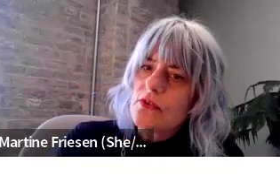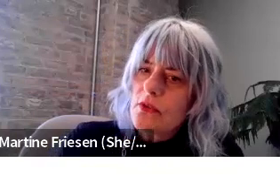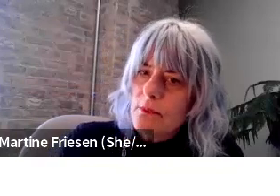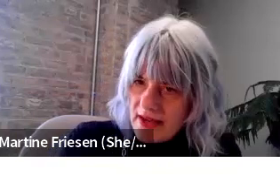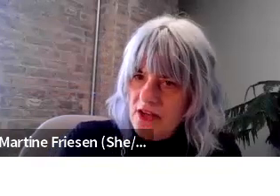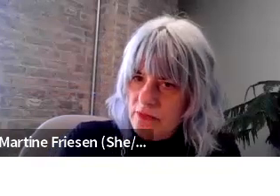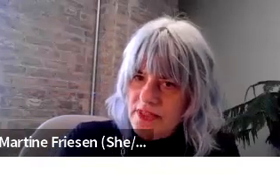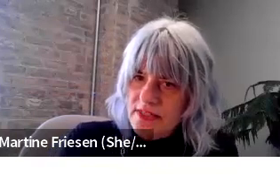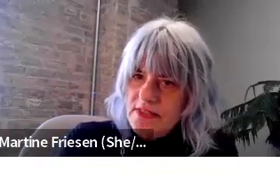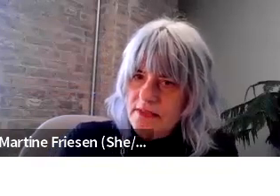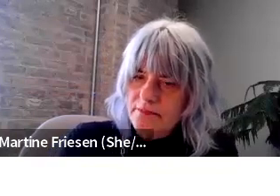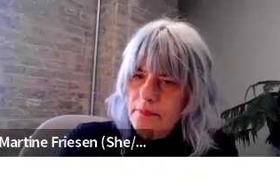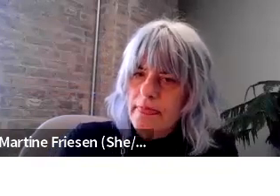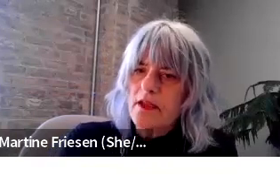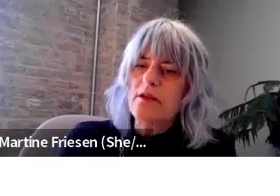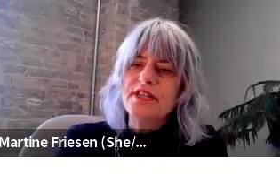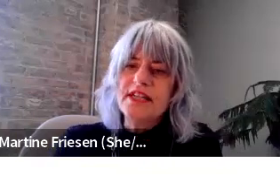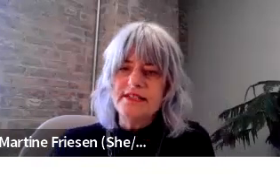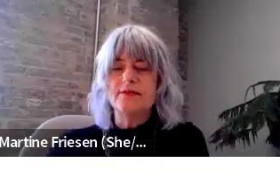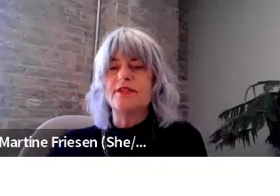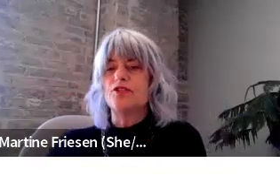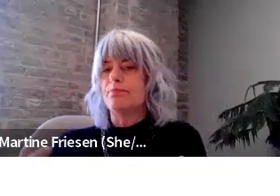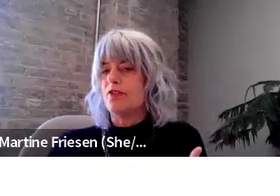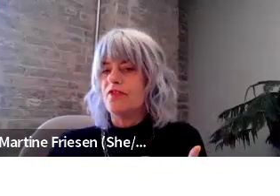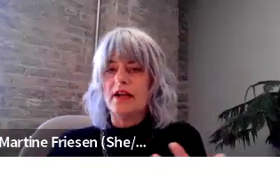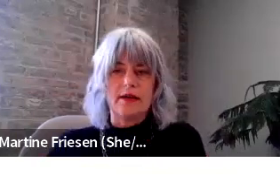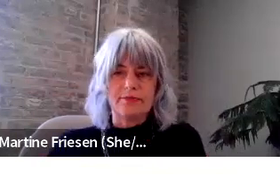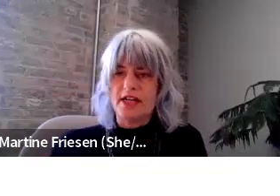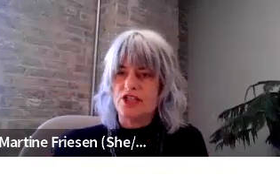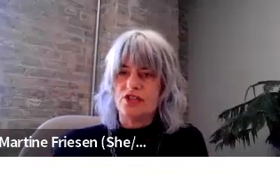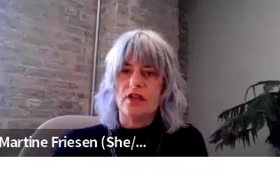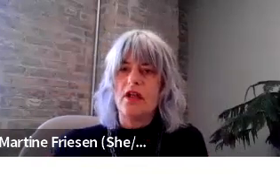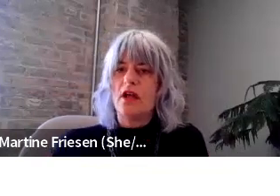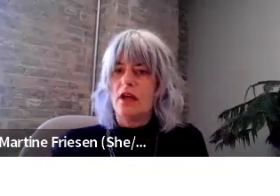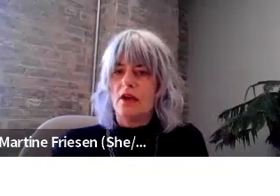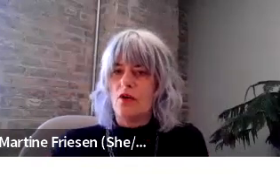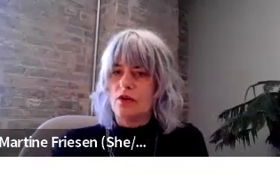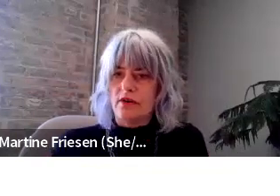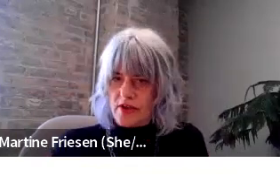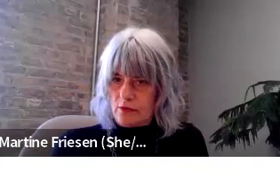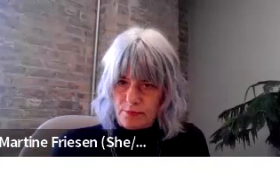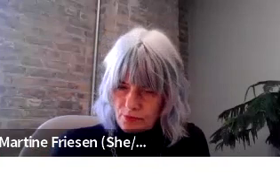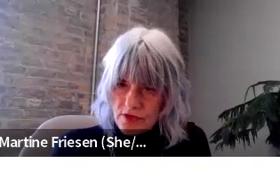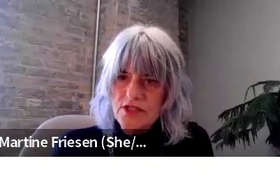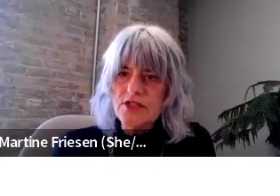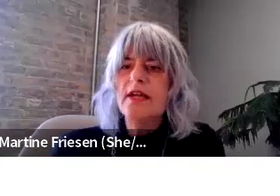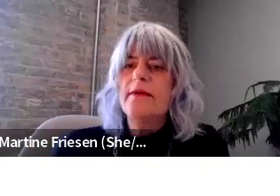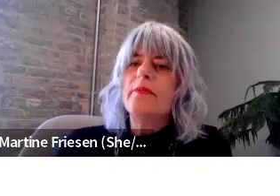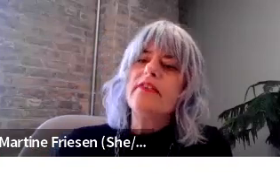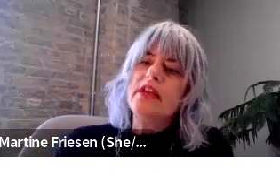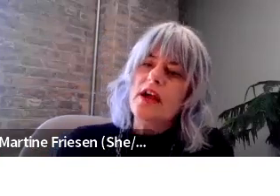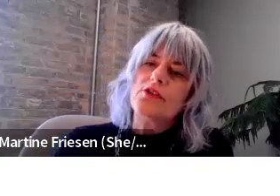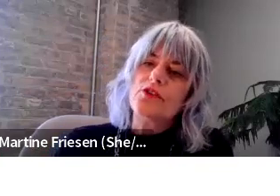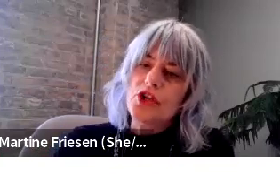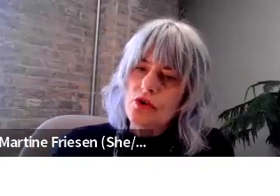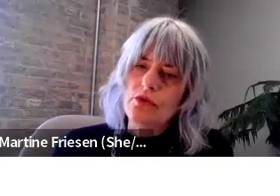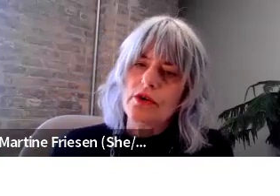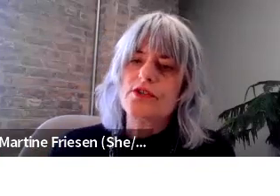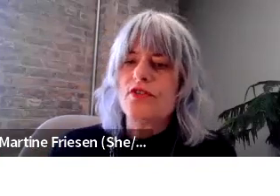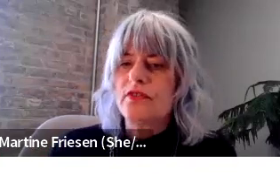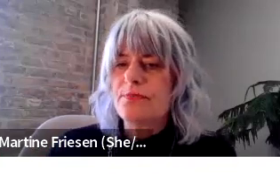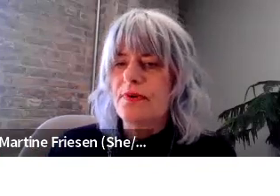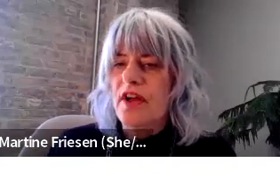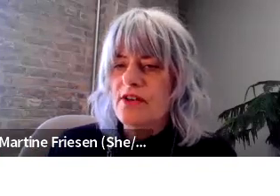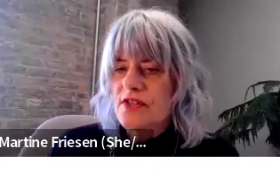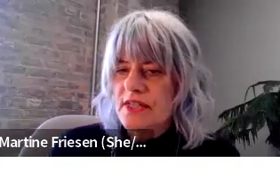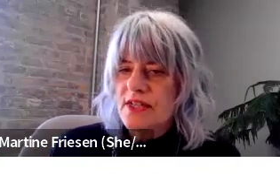quote to MAC Help Desk. Complete and submit your profile application or final report. And then either you or